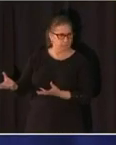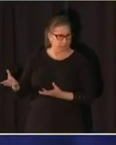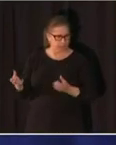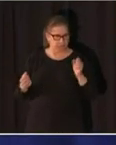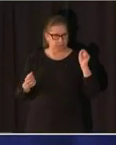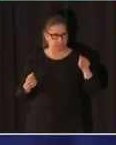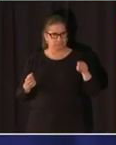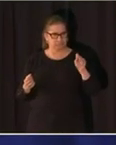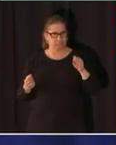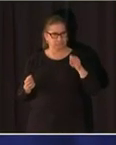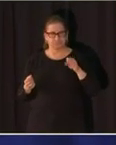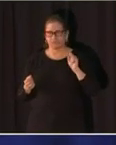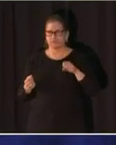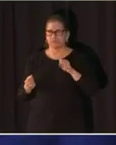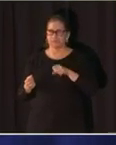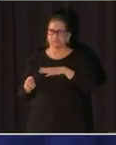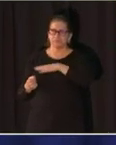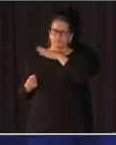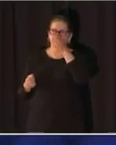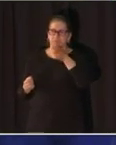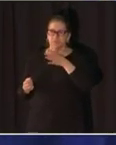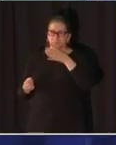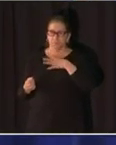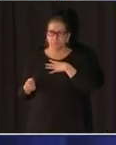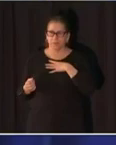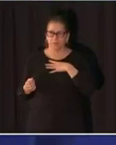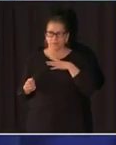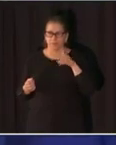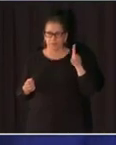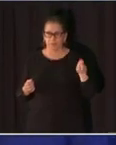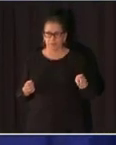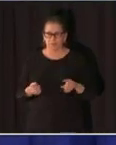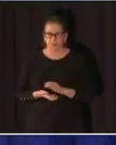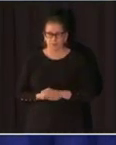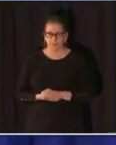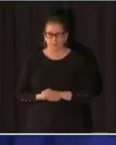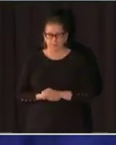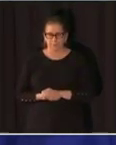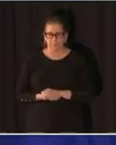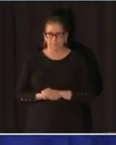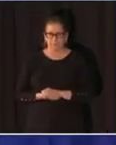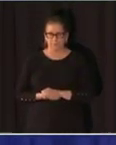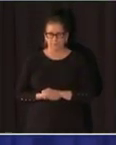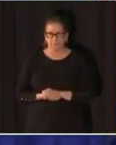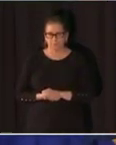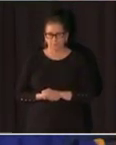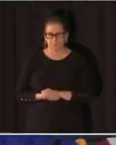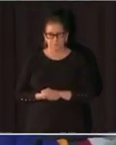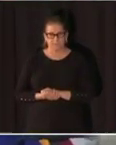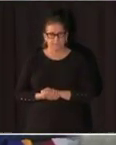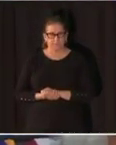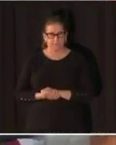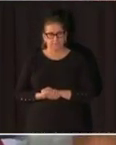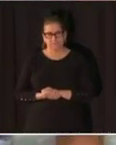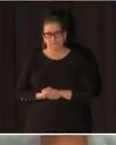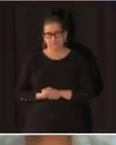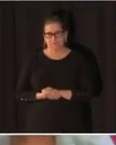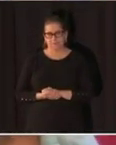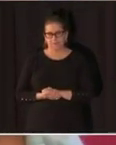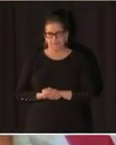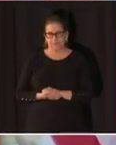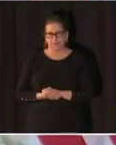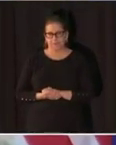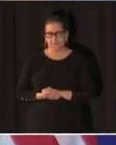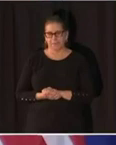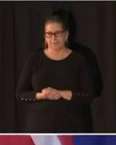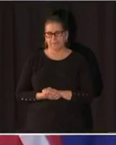Okay, yes. It's been a couple of days since you started doing the grocery pickup at schools. I was wondering how that was going,